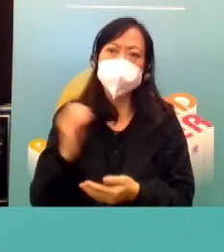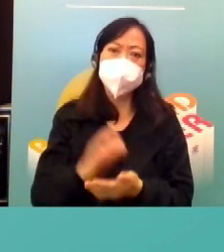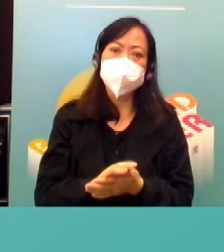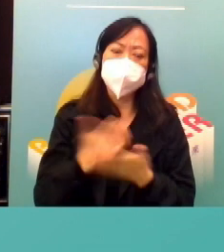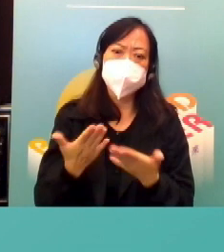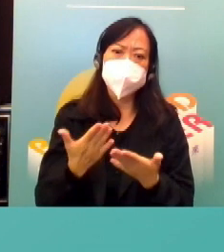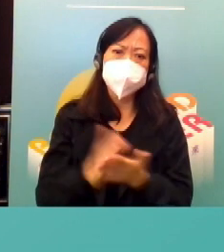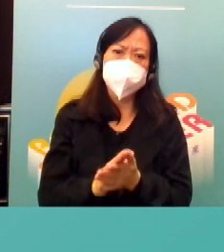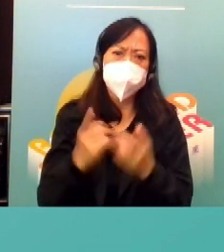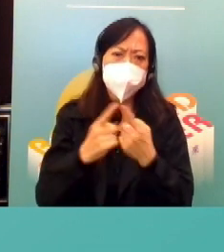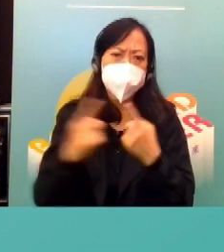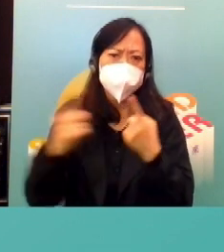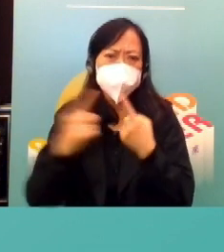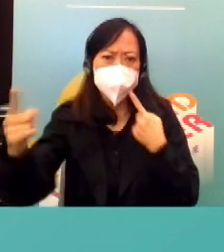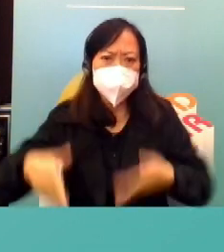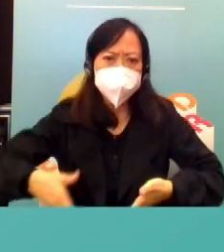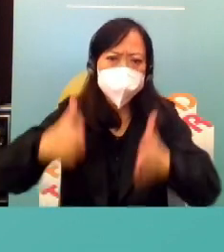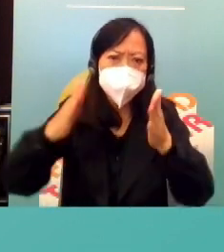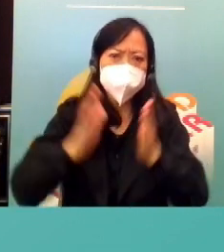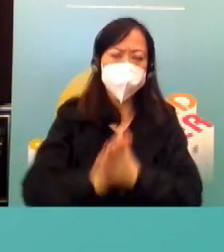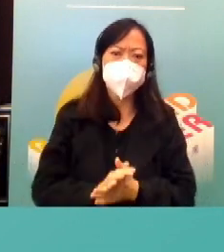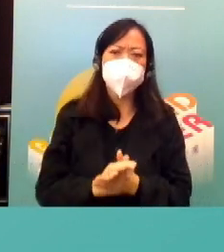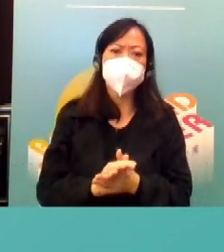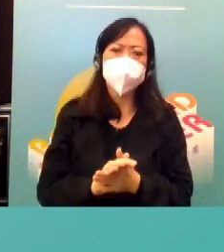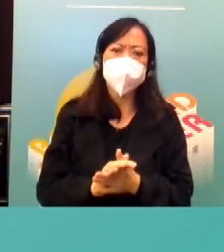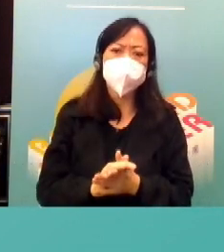And so today we're going to actually look at the